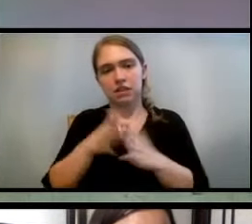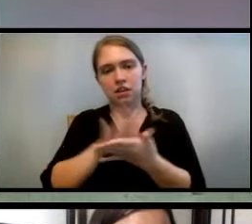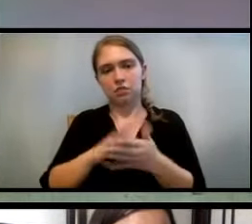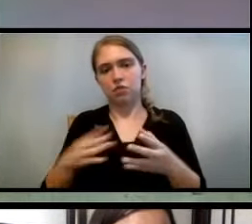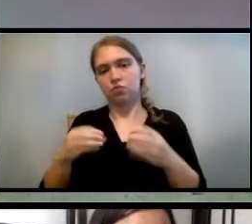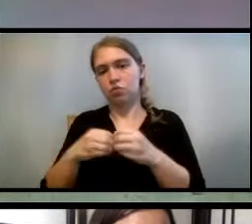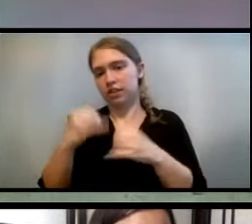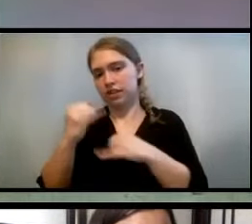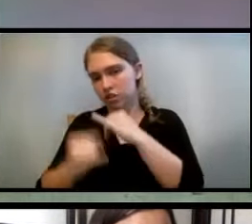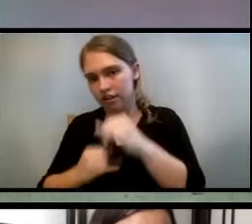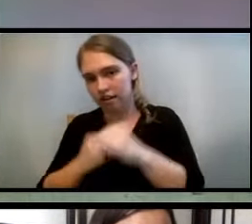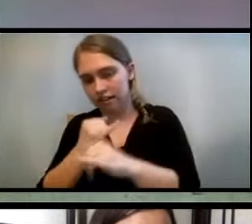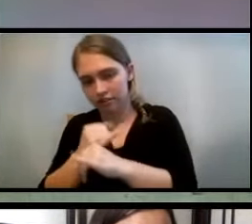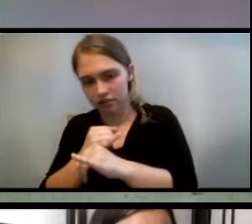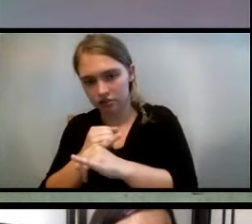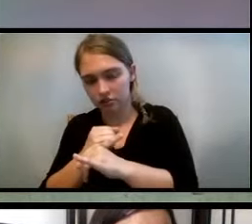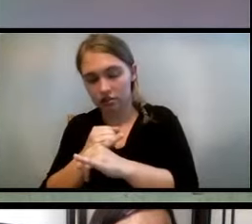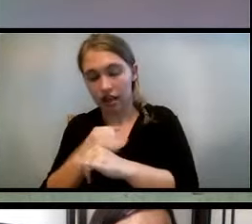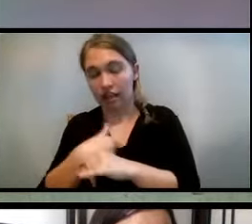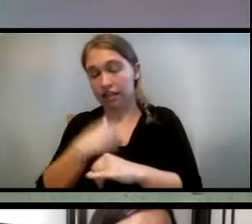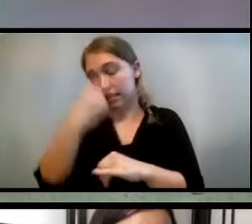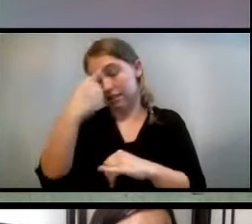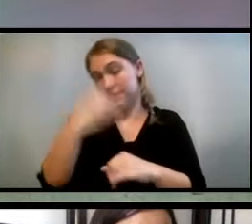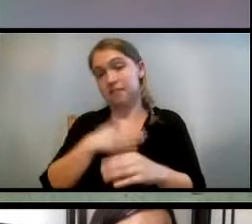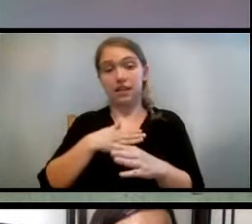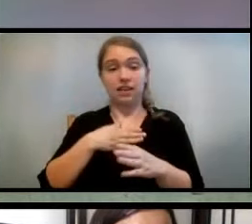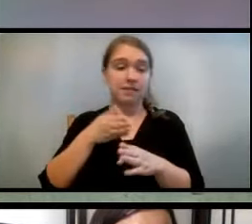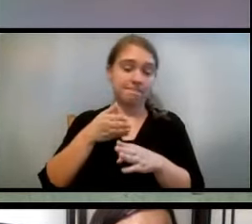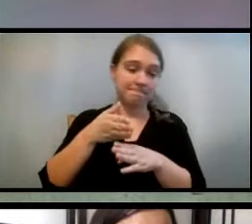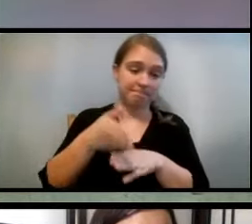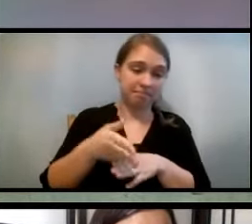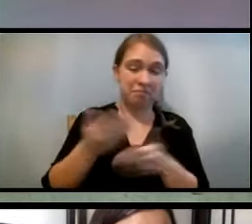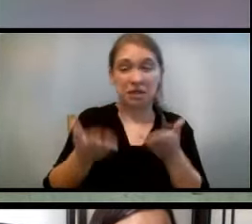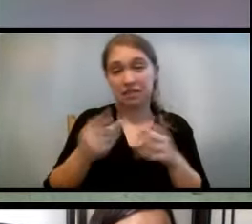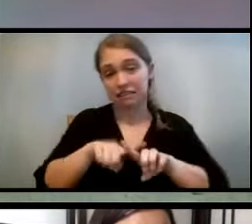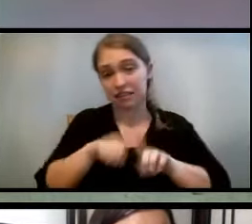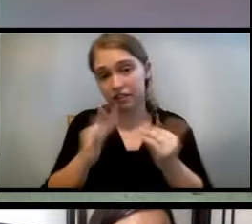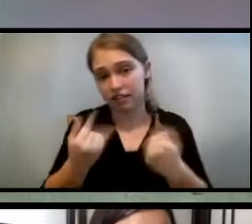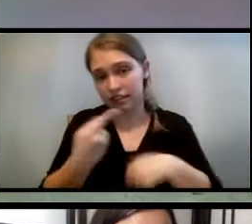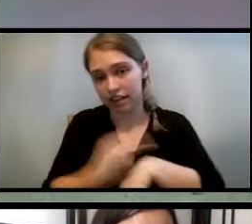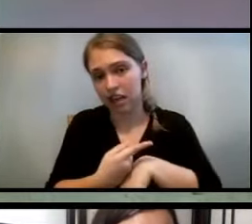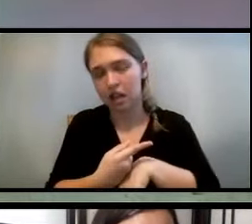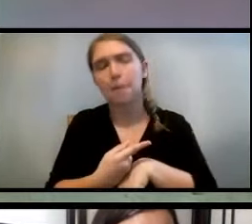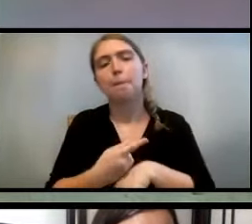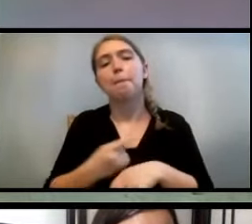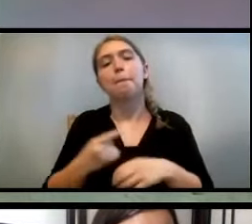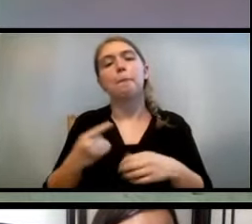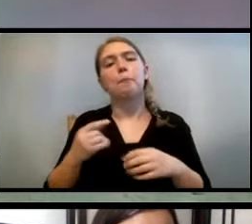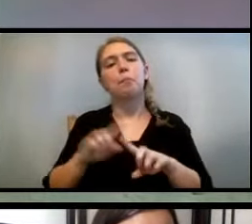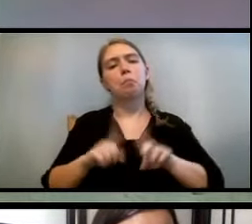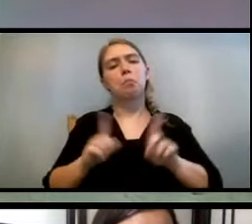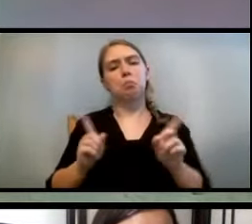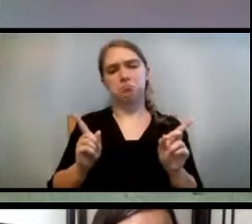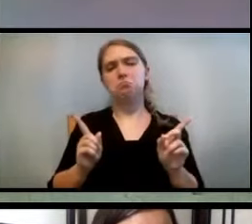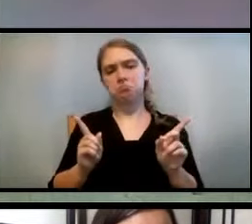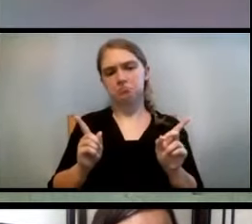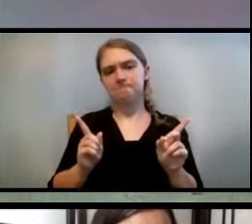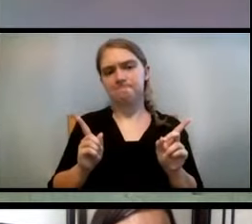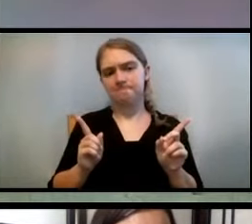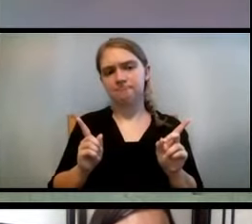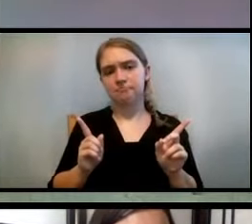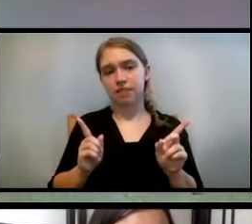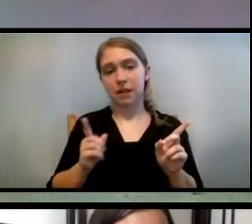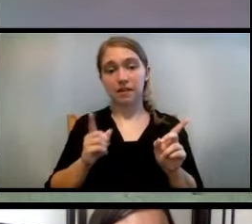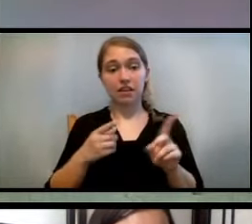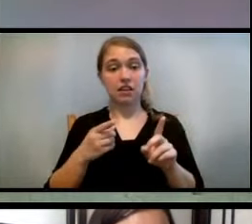way. But knowing that I had, you know, a few years under my belt of people in my own